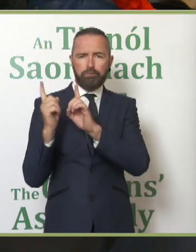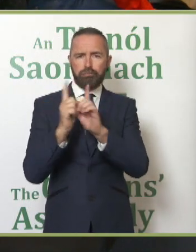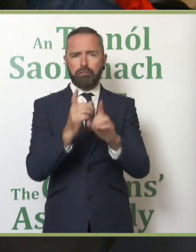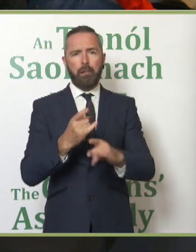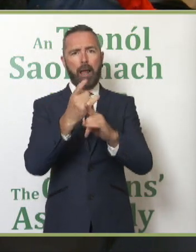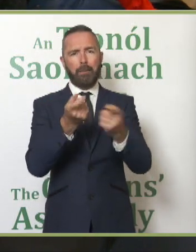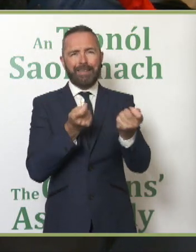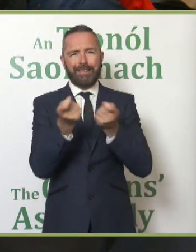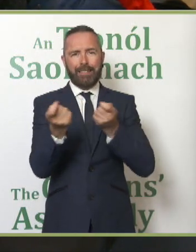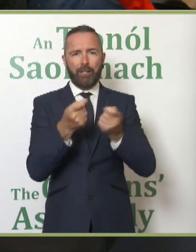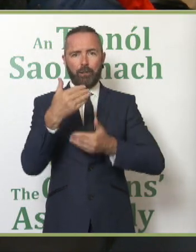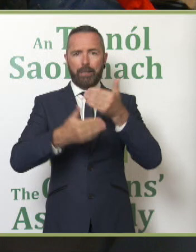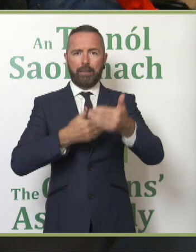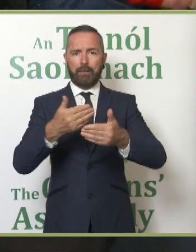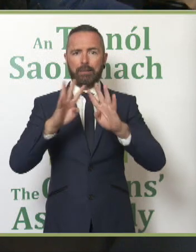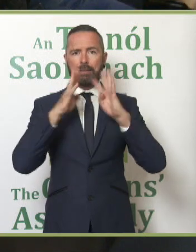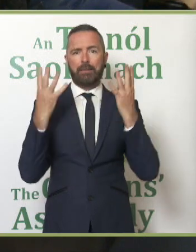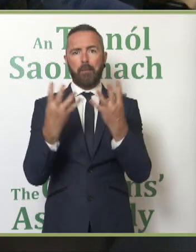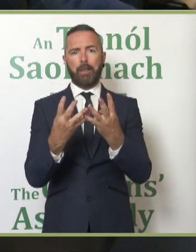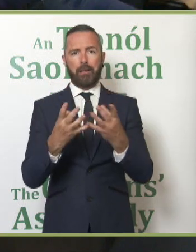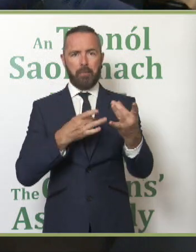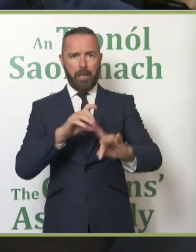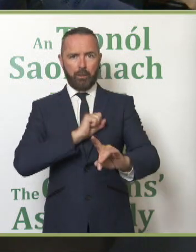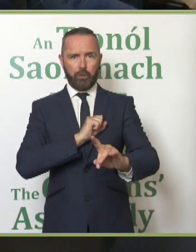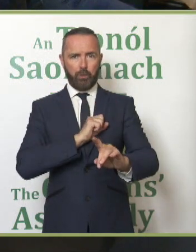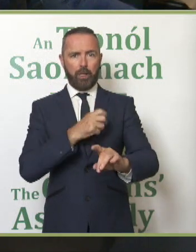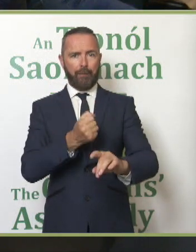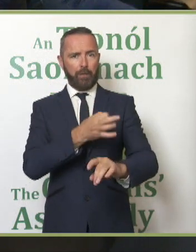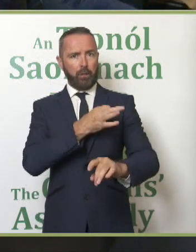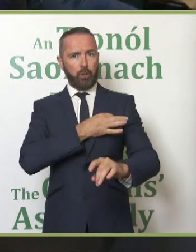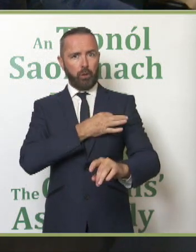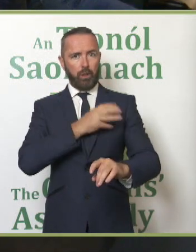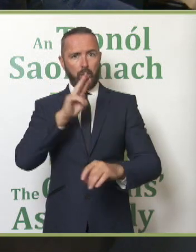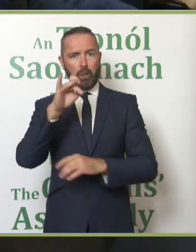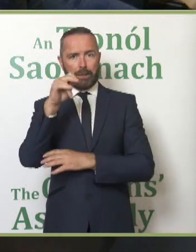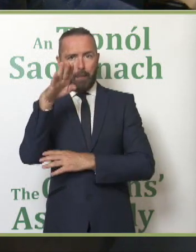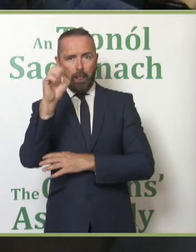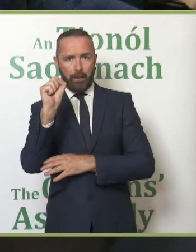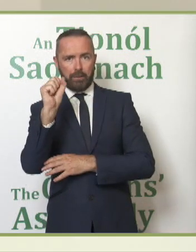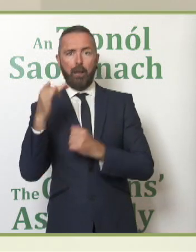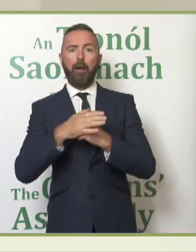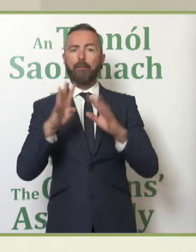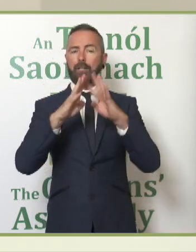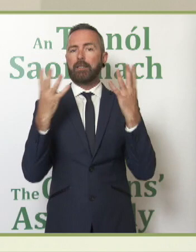process, to help us make sure that we're sticking to the good principles of a citizens' assembly.